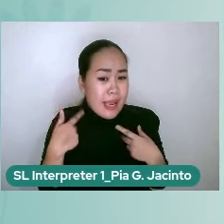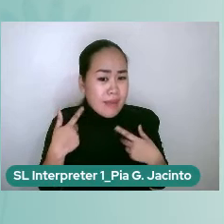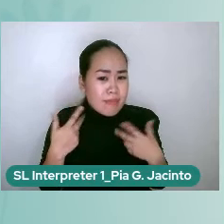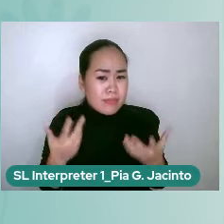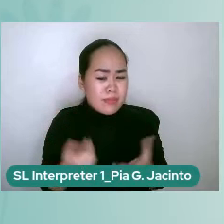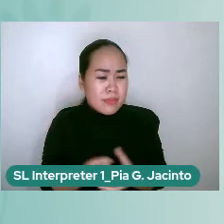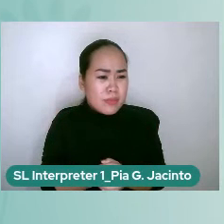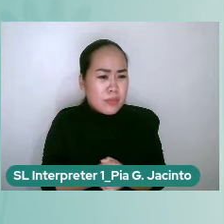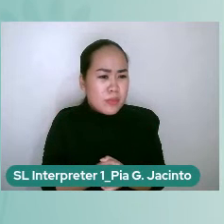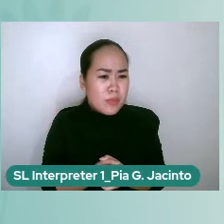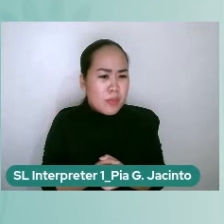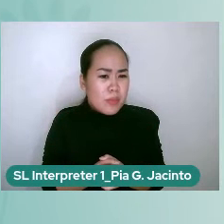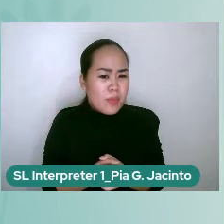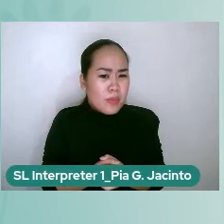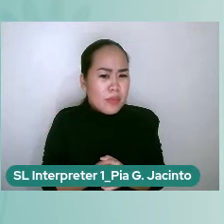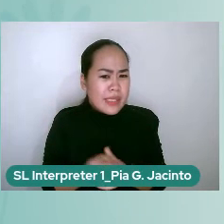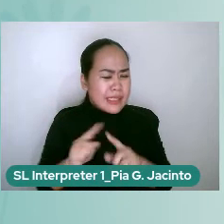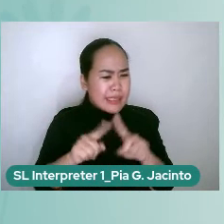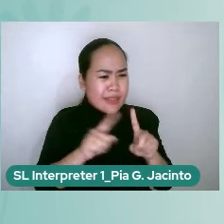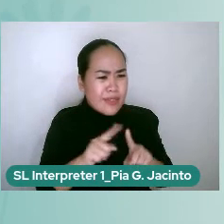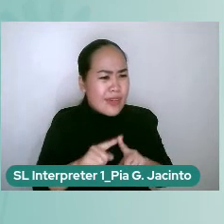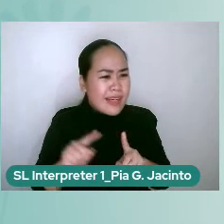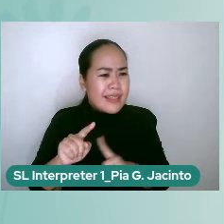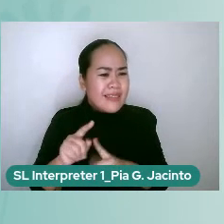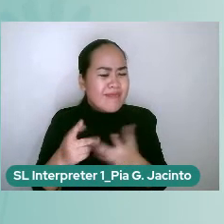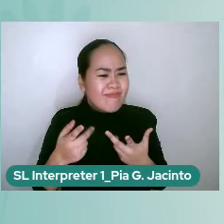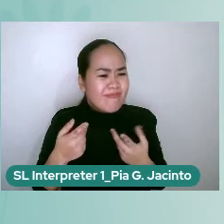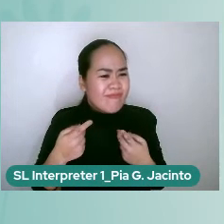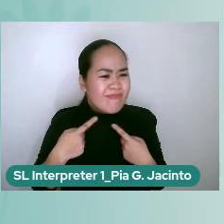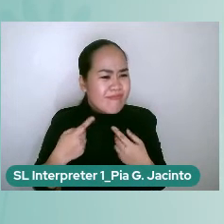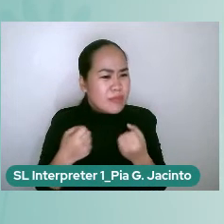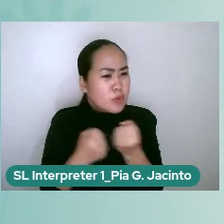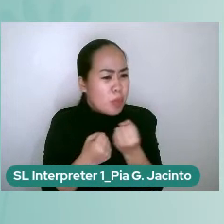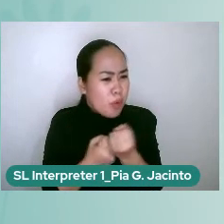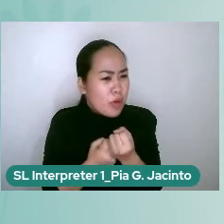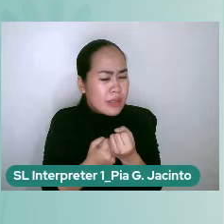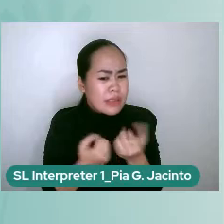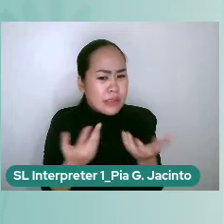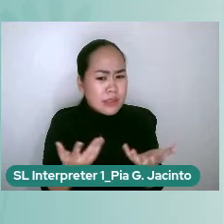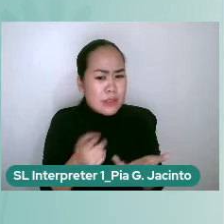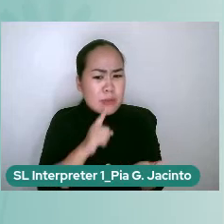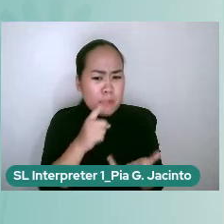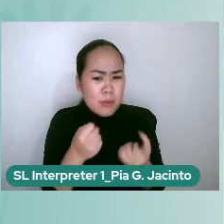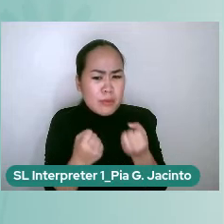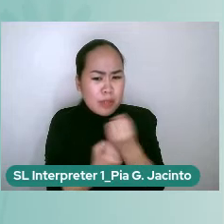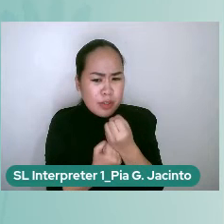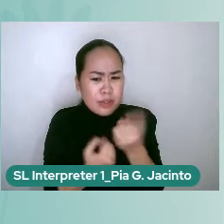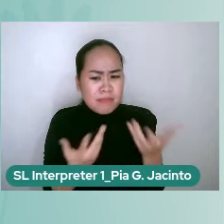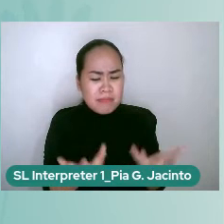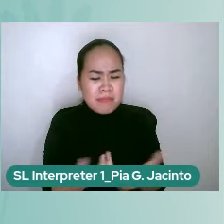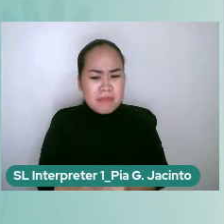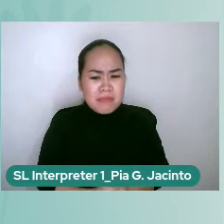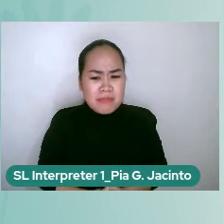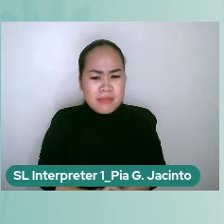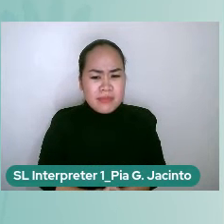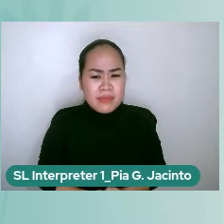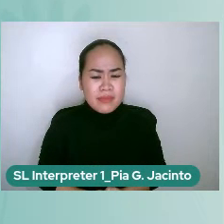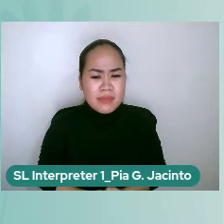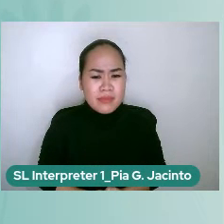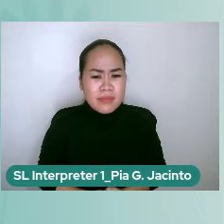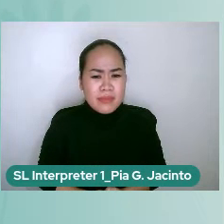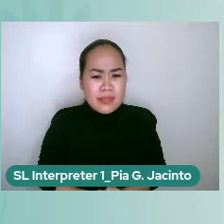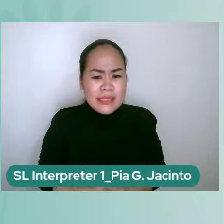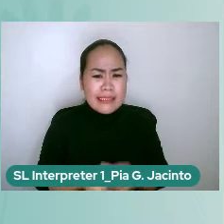and other key stakeholders should be congratulated, because this is the foundation of success. While we have not yet reached the